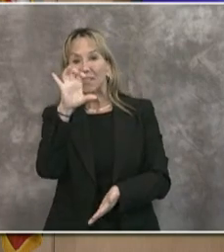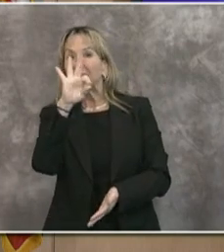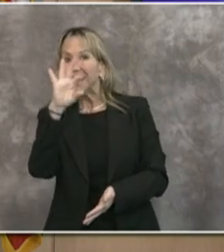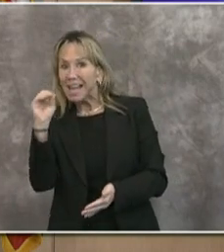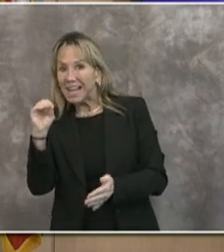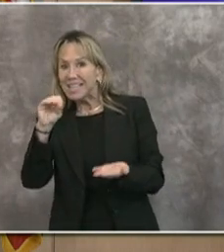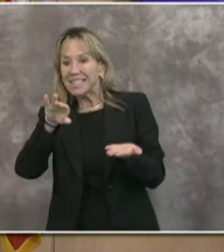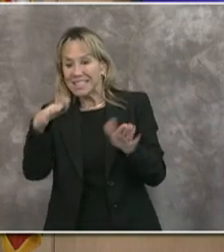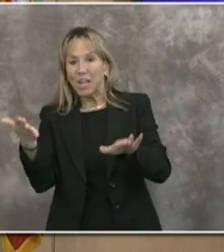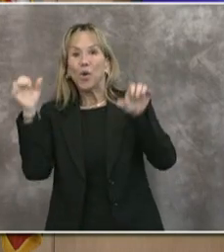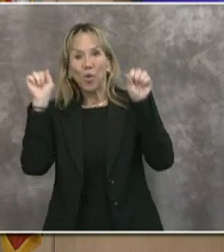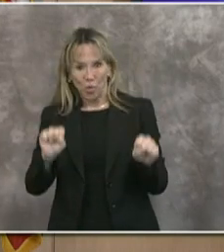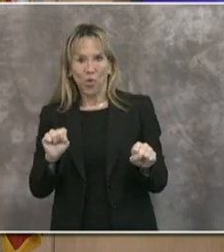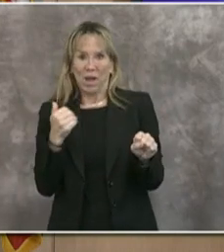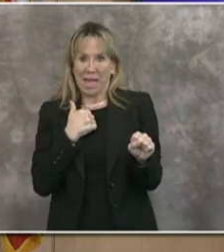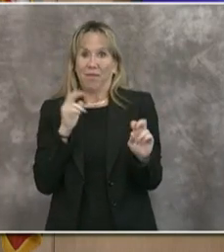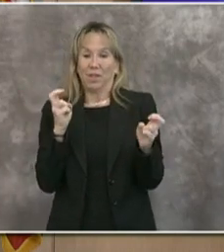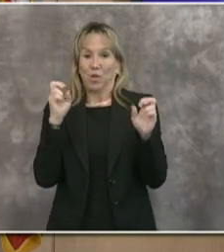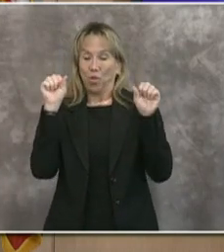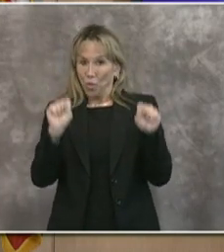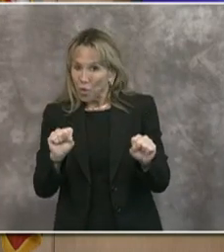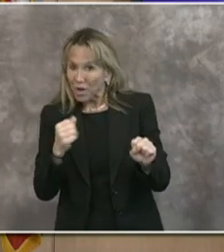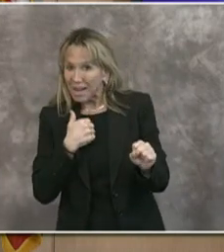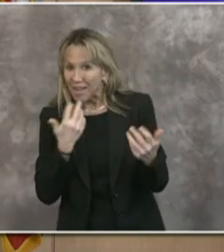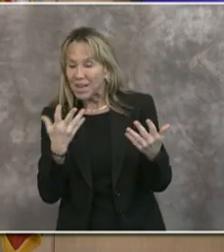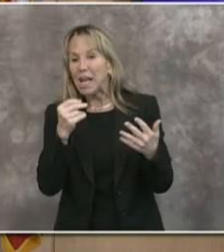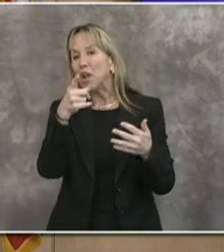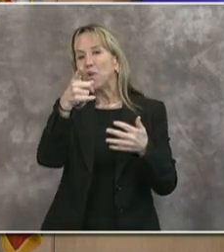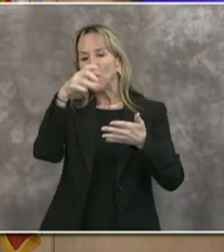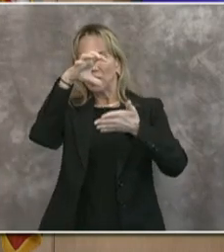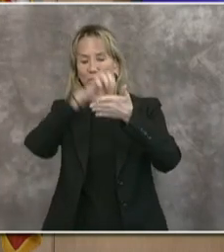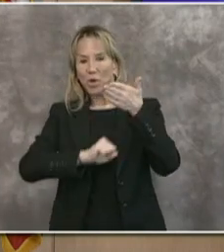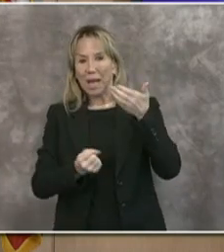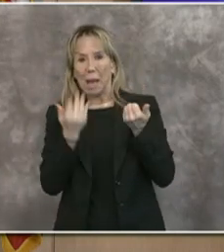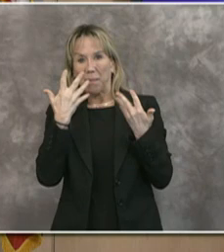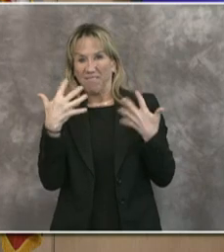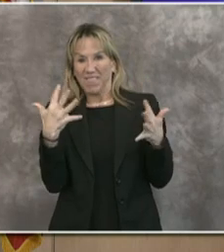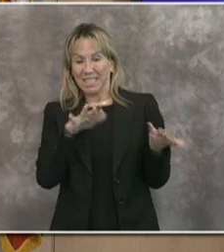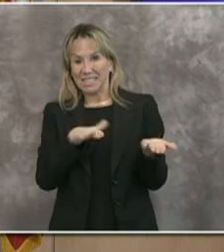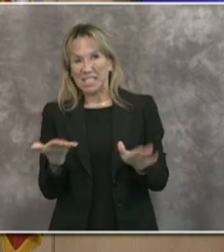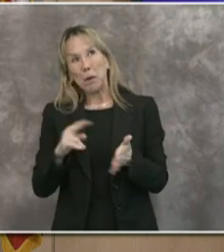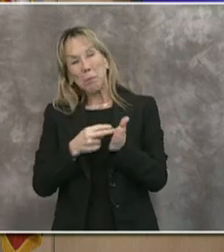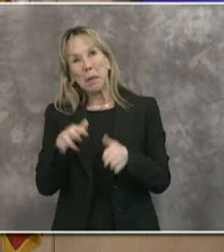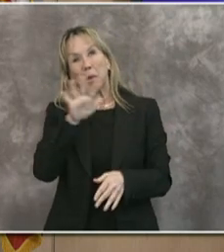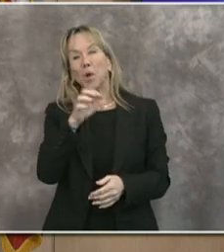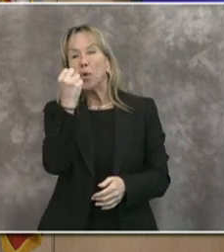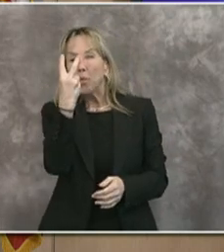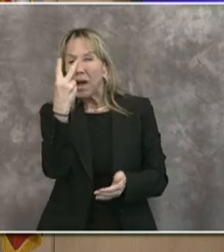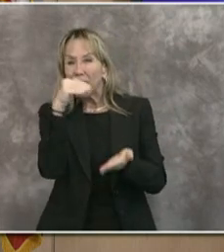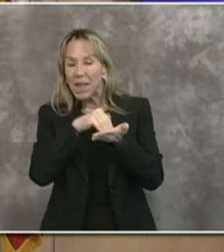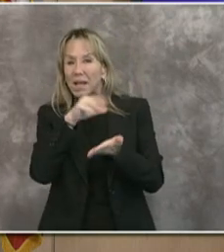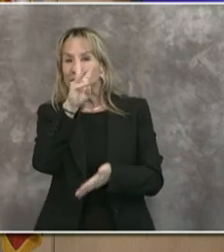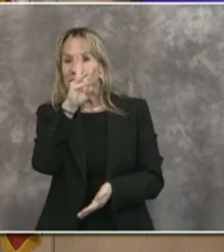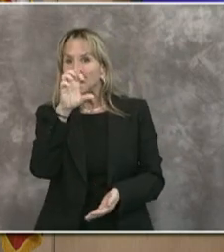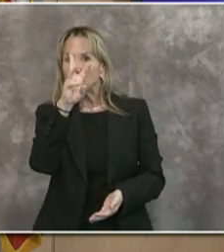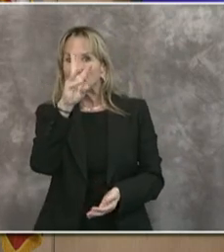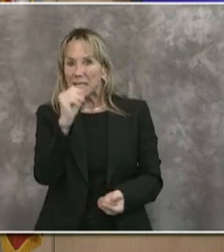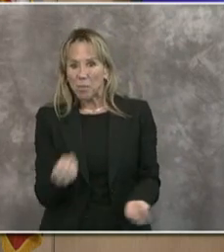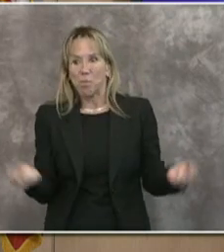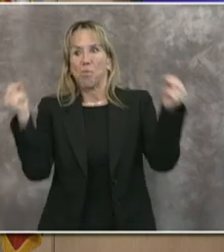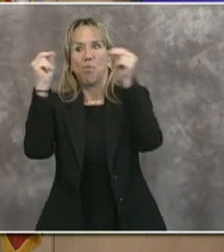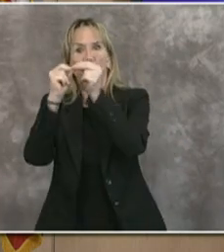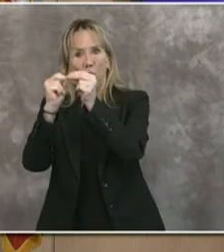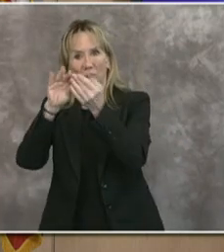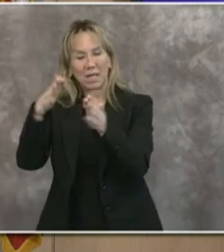12,790 as of today. When you adjust that for the deaths we have had, that would put us at 12,660 deaths that